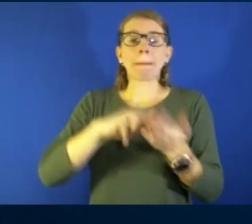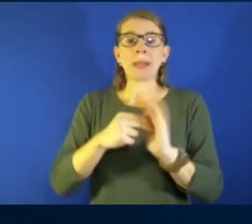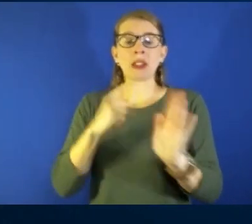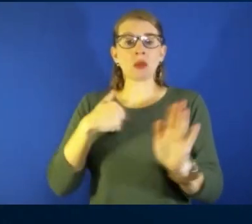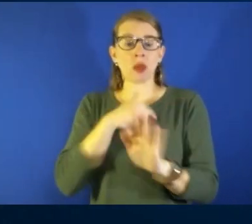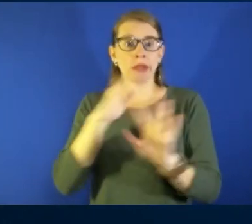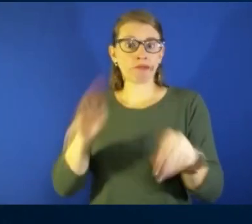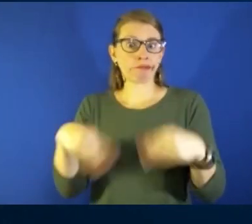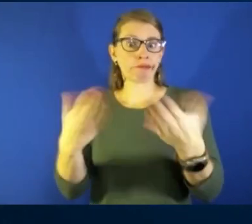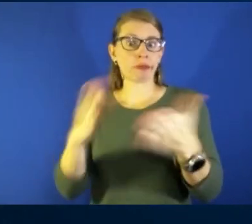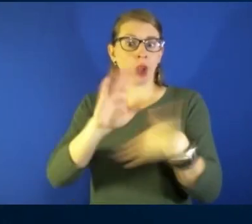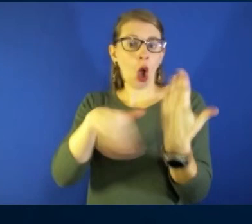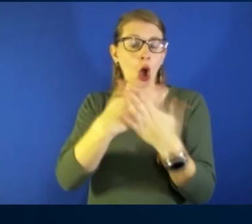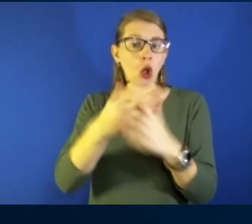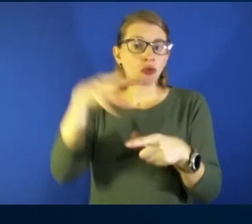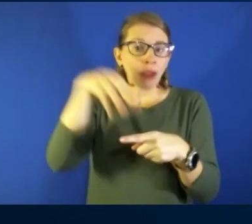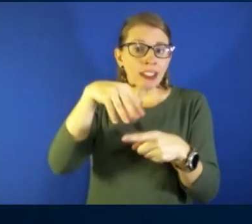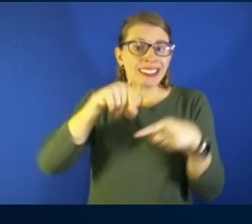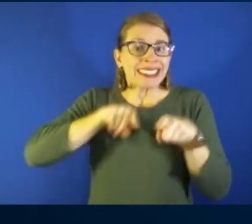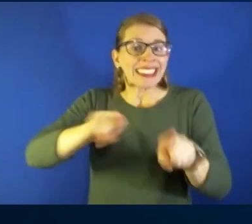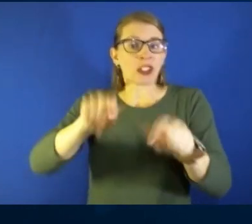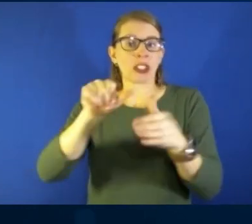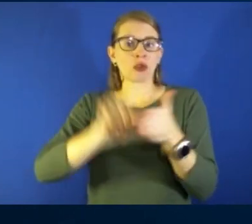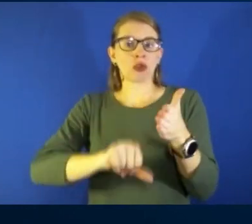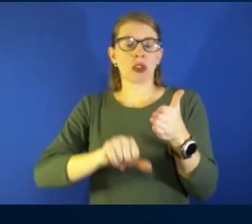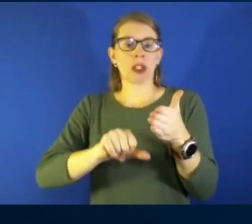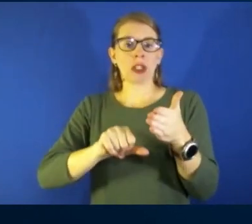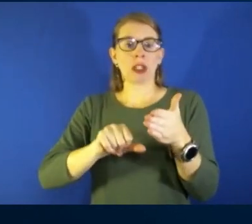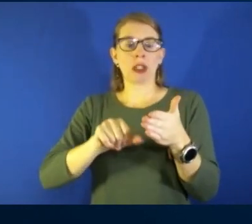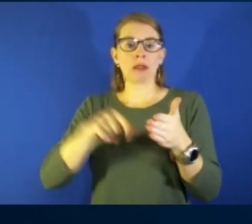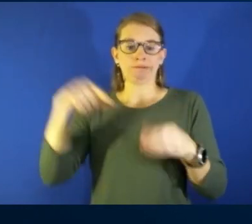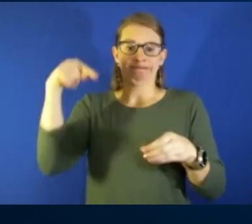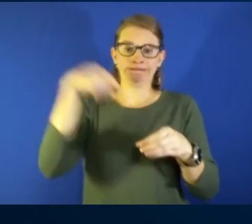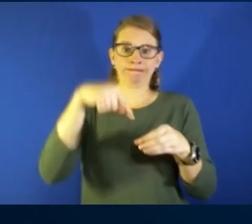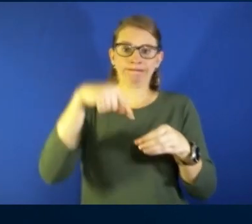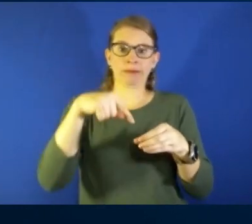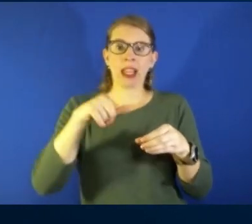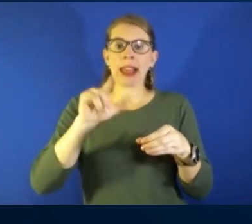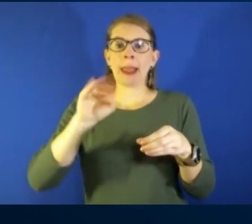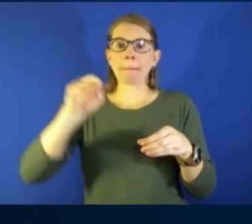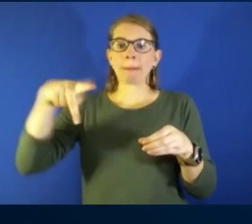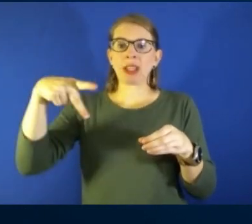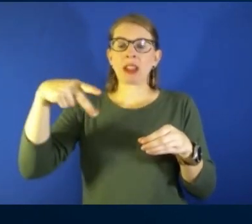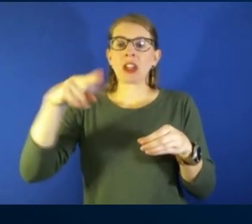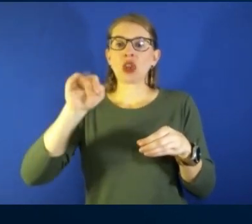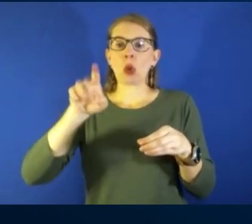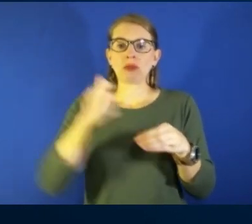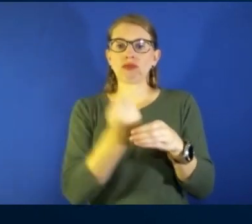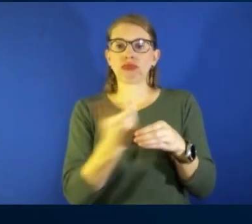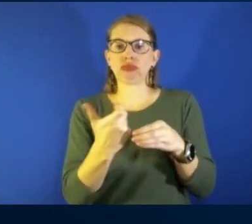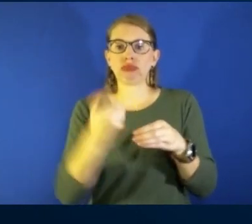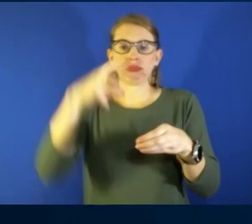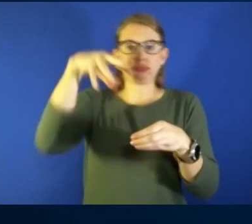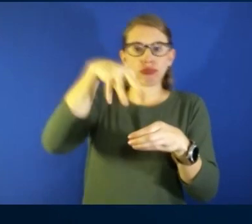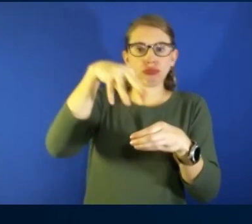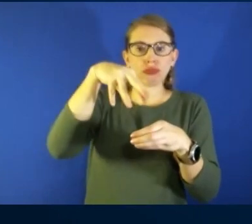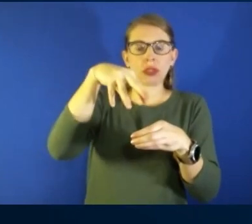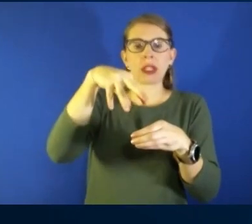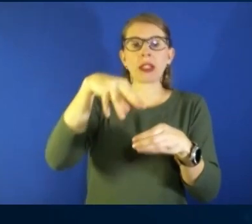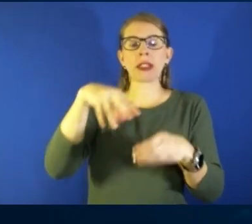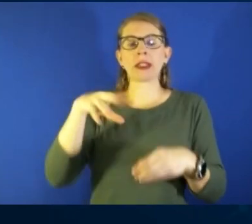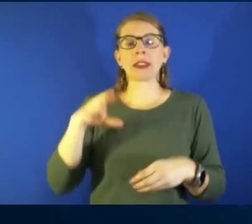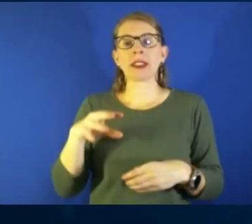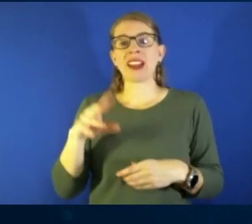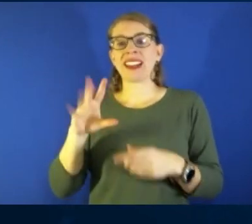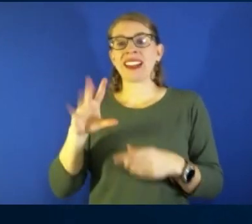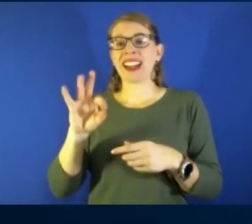of the radiation during surgery to the lumpectomy cavity, and about 90% of our patients don't need any further radiation.